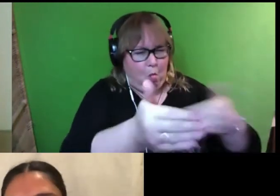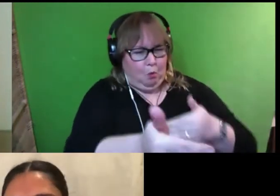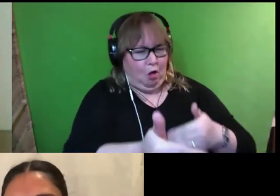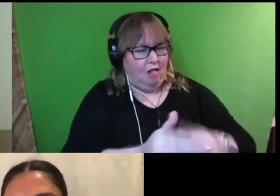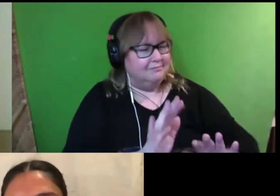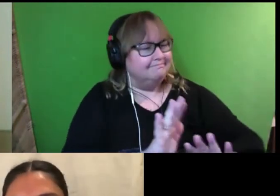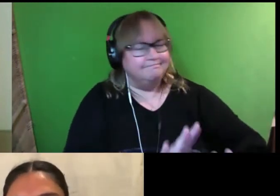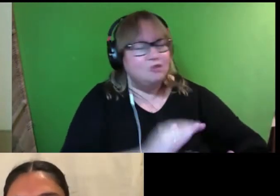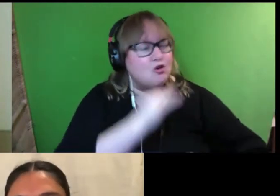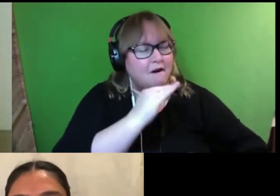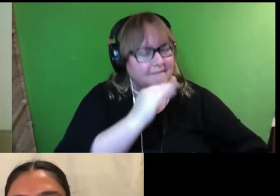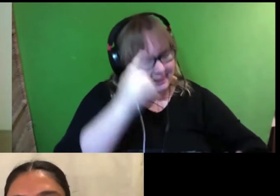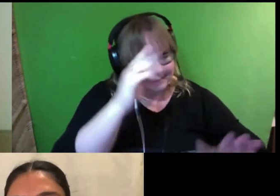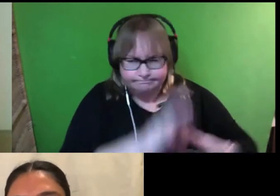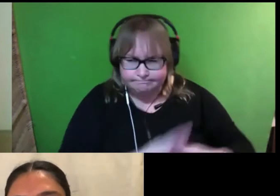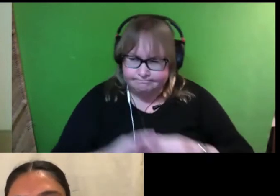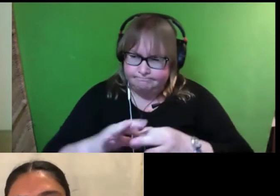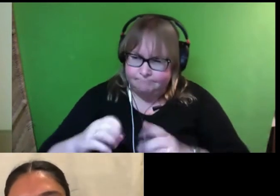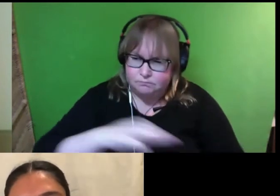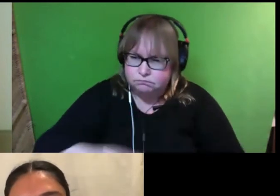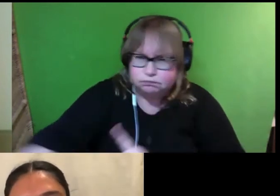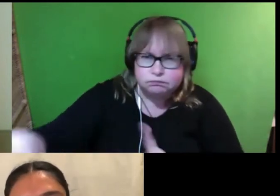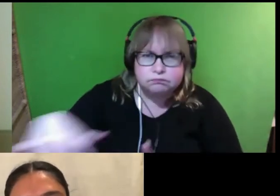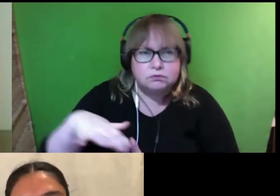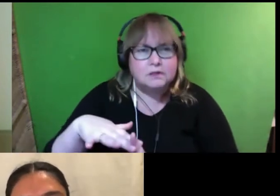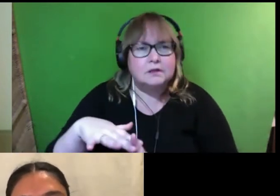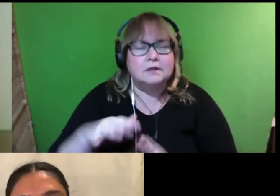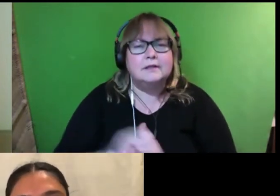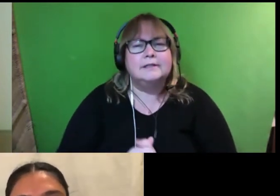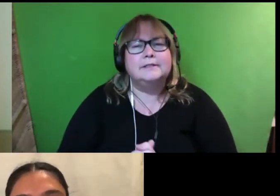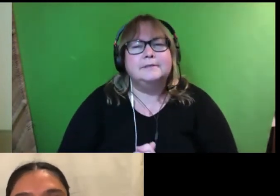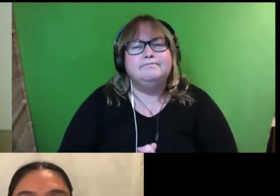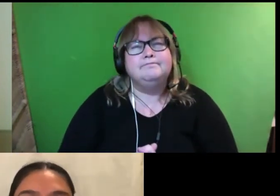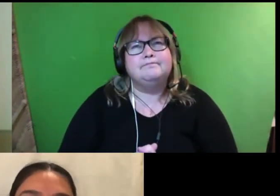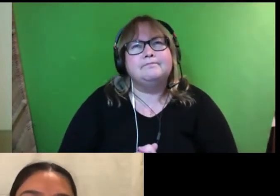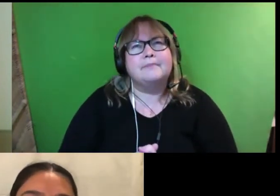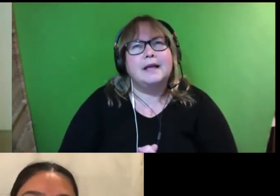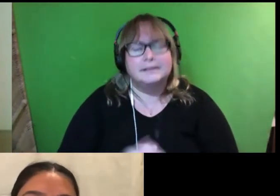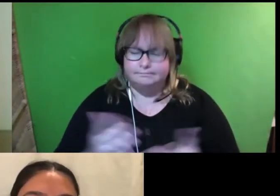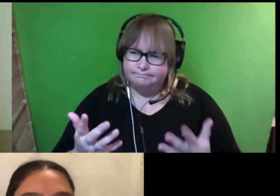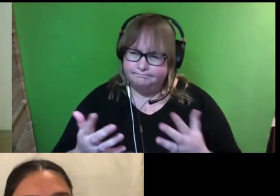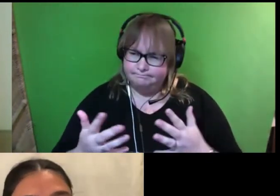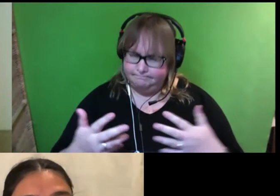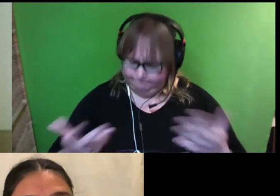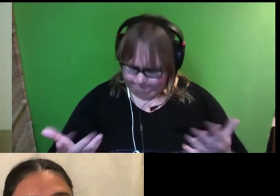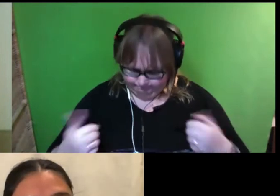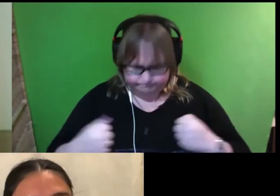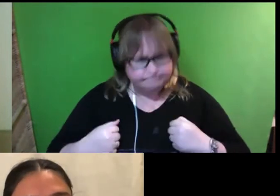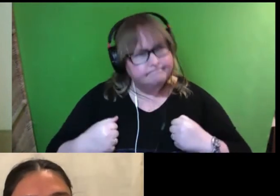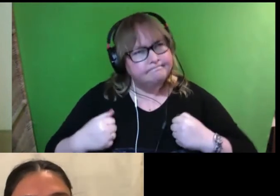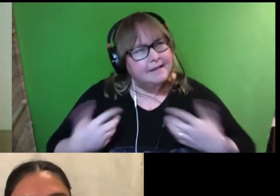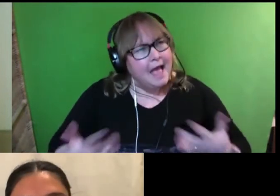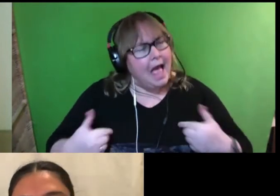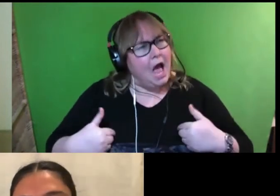Those weren't your exact words, but that's just how I heard it, and how I'm starting to do a bit more writing